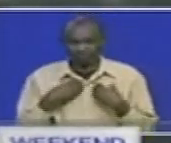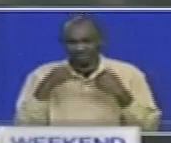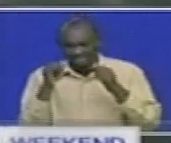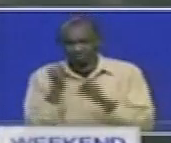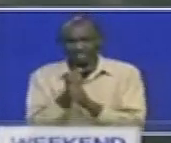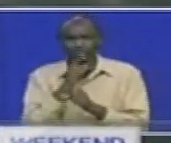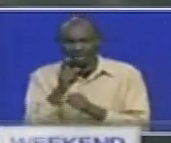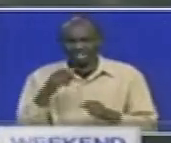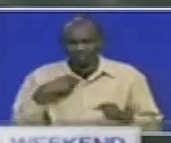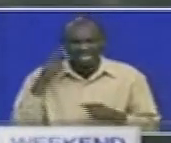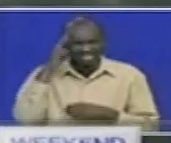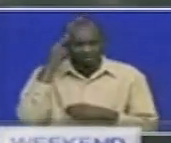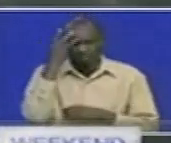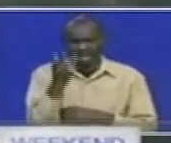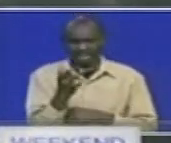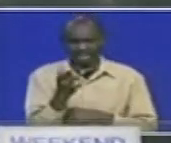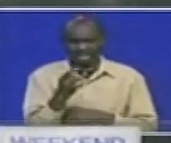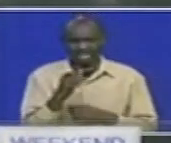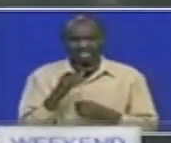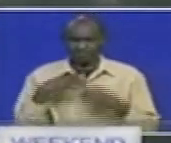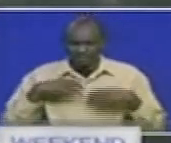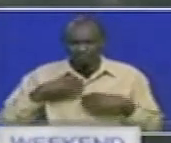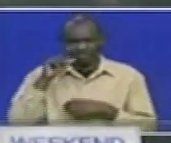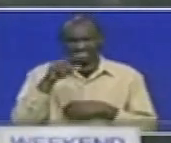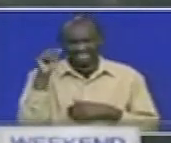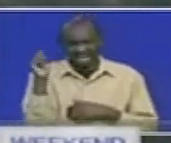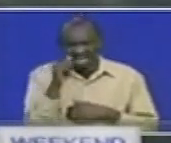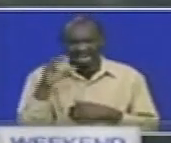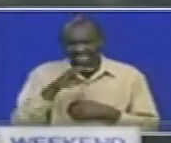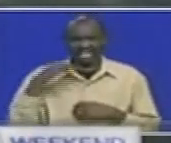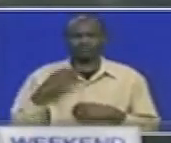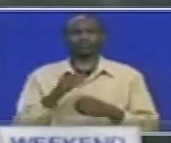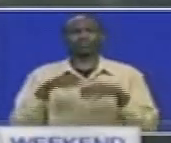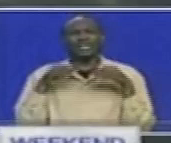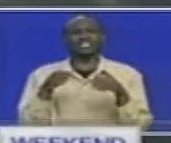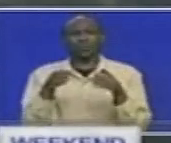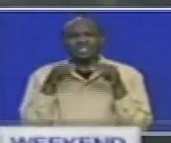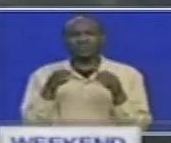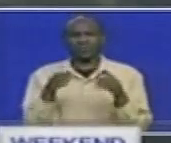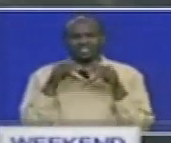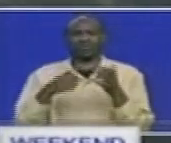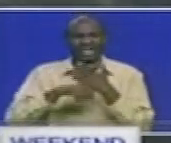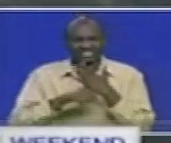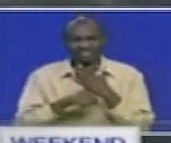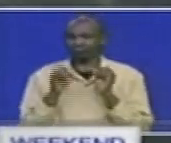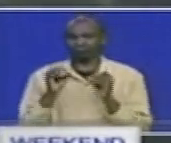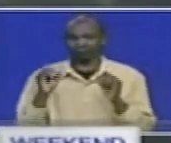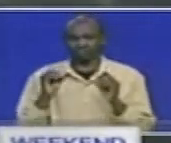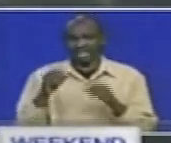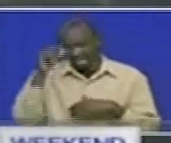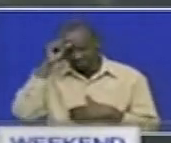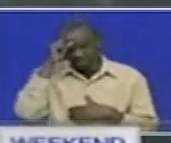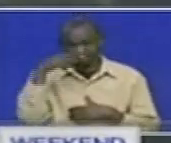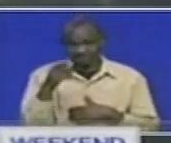ensure that there's no reason why citizens of this country have to Cee for Endless days waiting for an ID I mean government is a